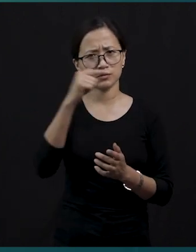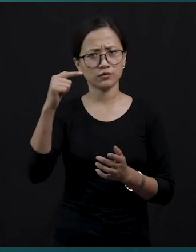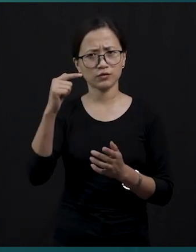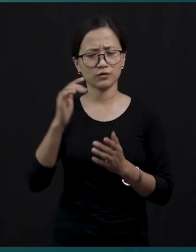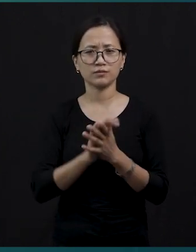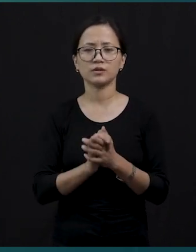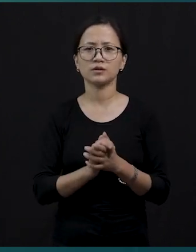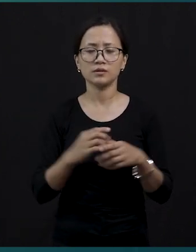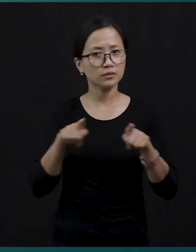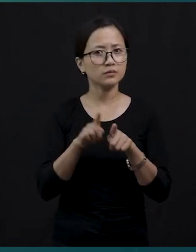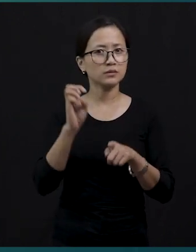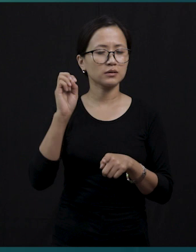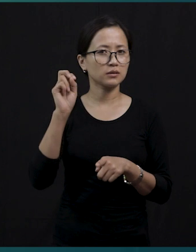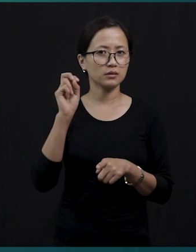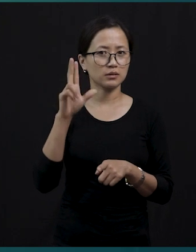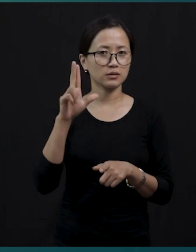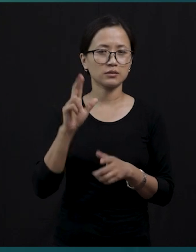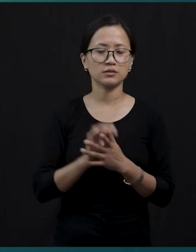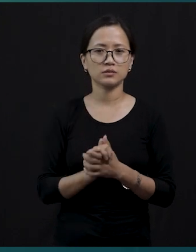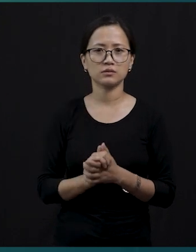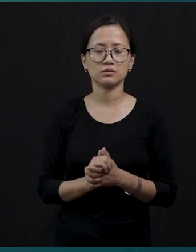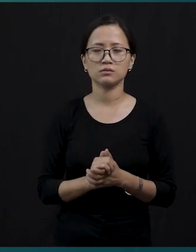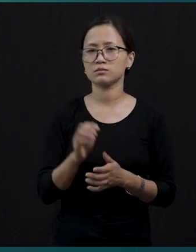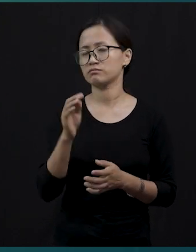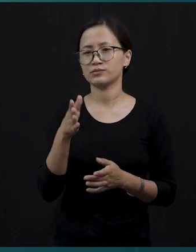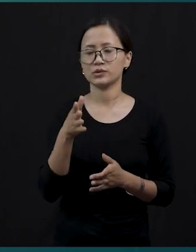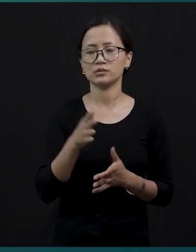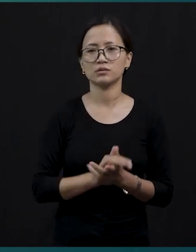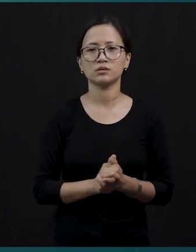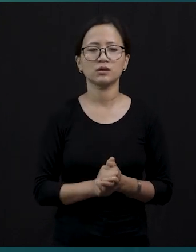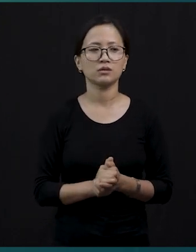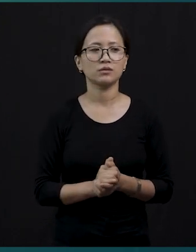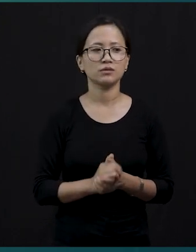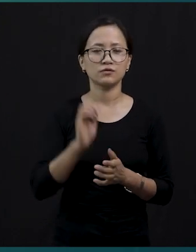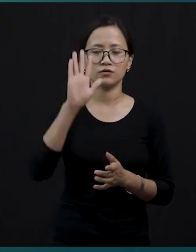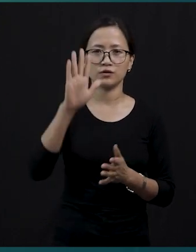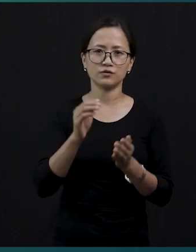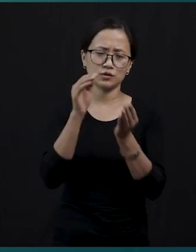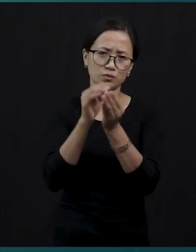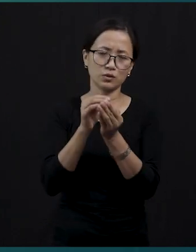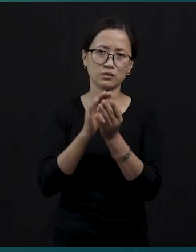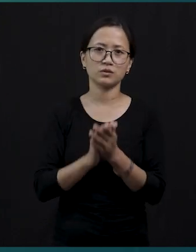minus 5 and 8? Yes or no? We cannot minus because 5 is